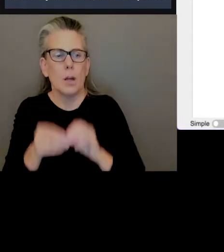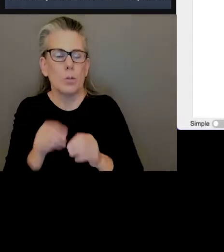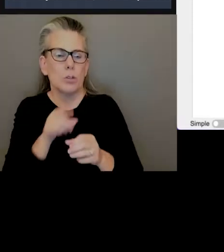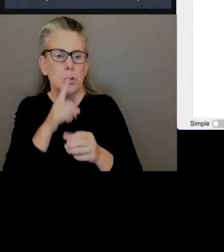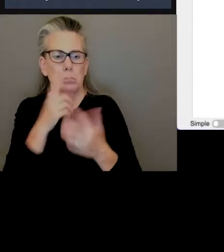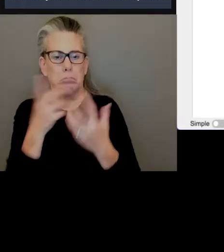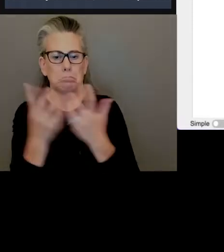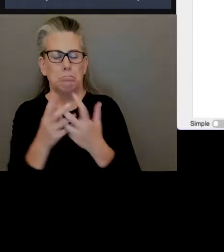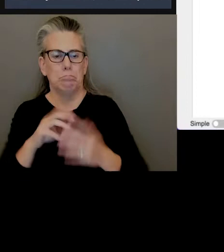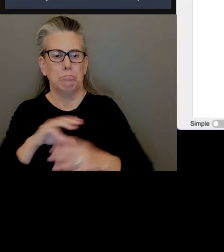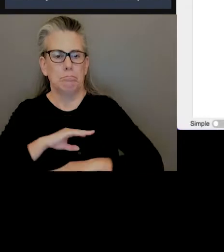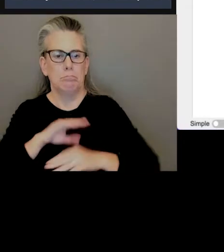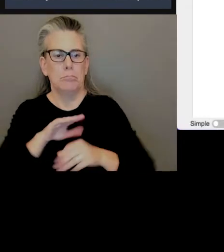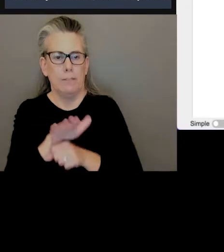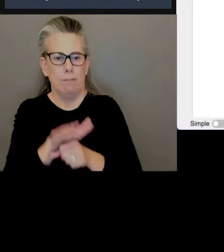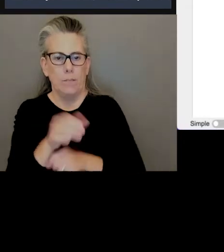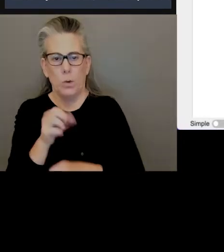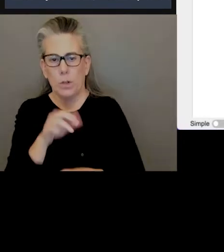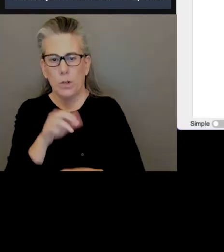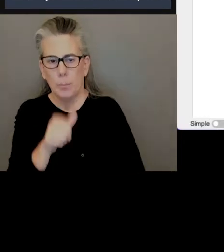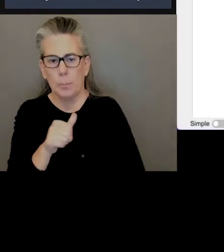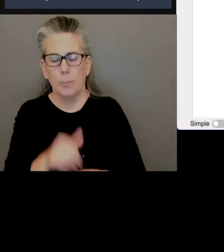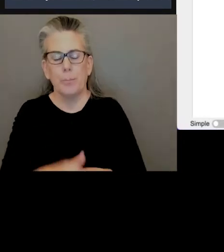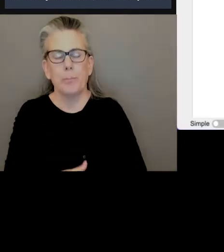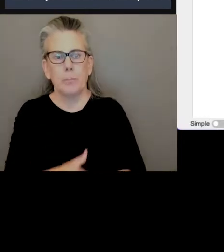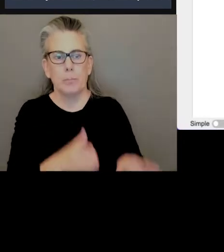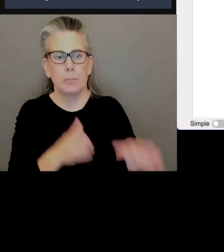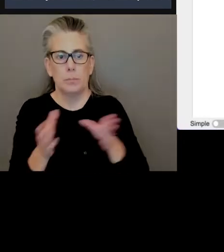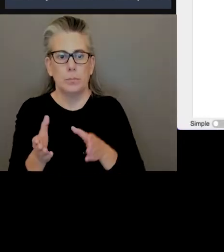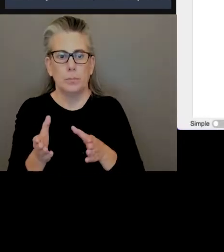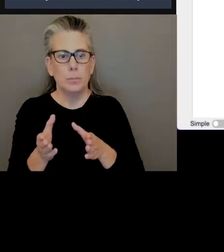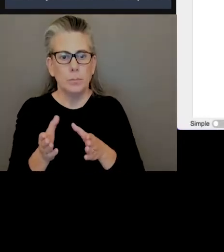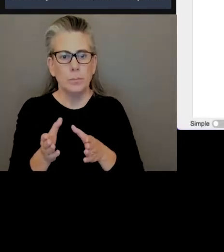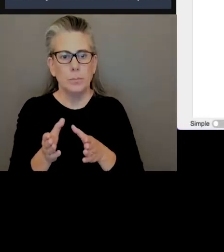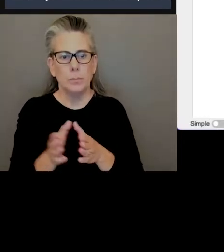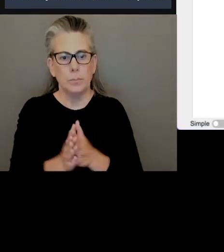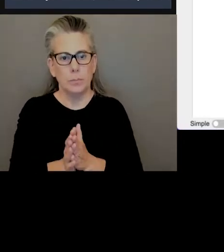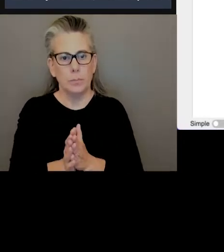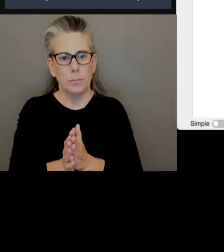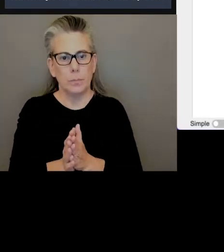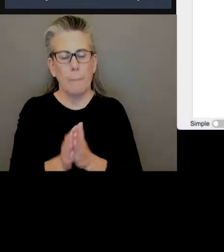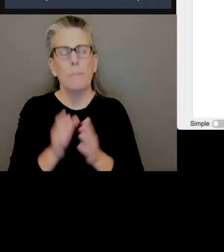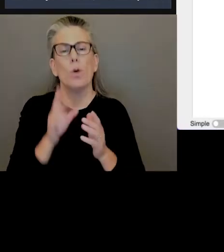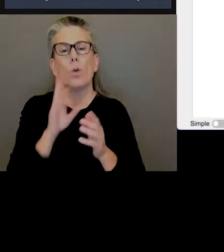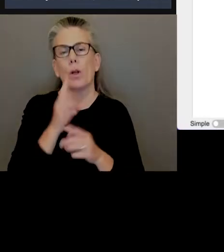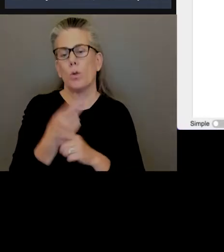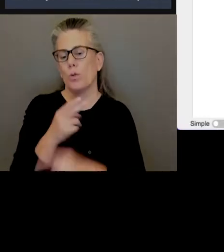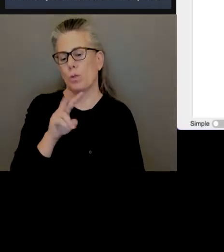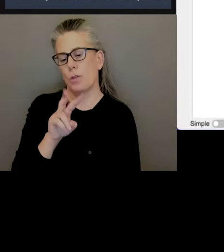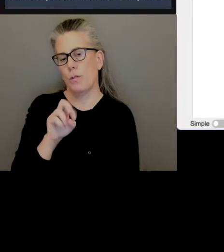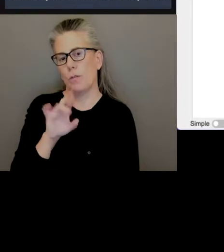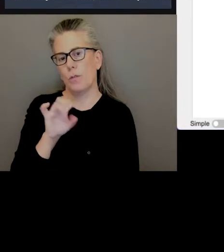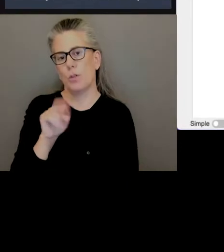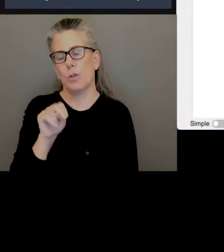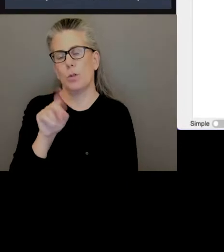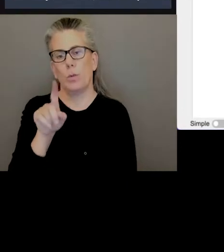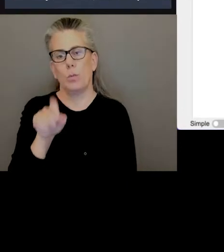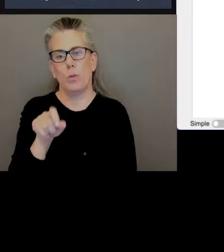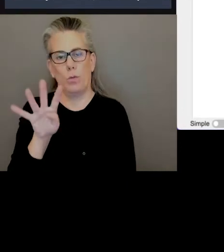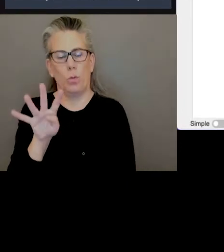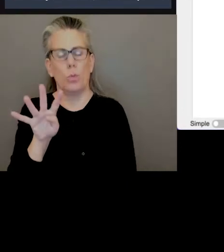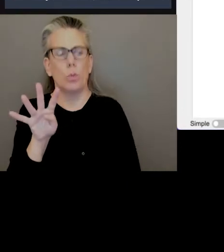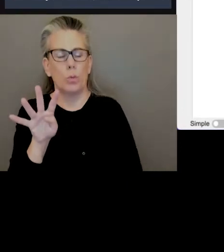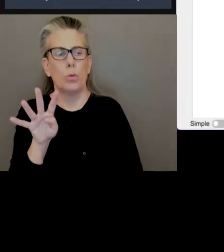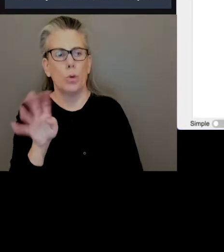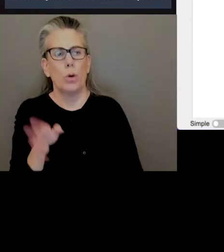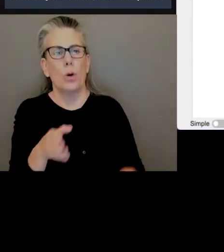the Kubeflow pipeline Python SDK, and we're using version 1.8.4. And let's run all